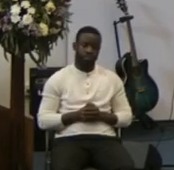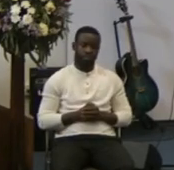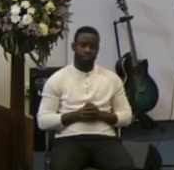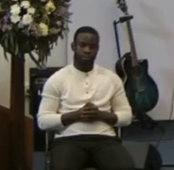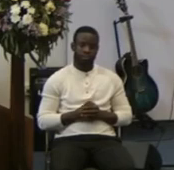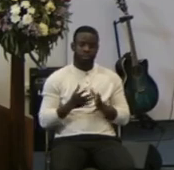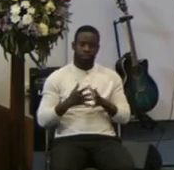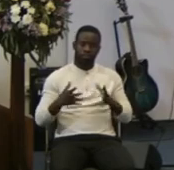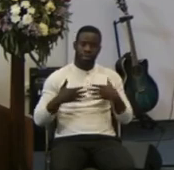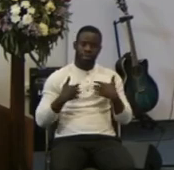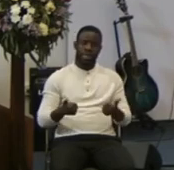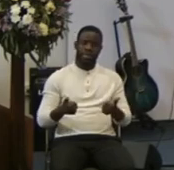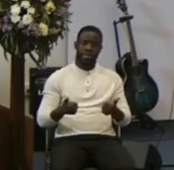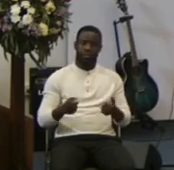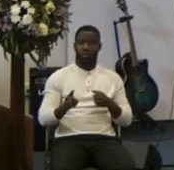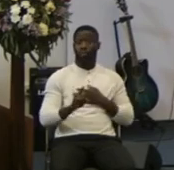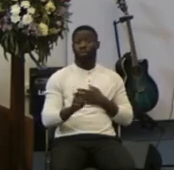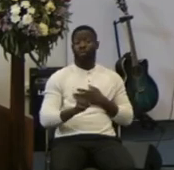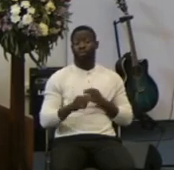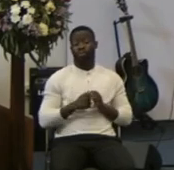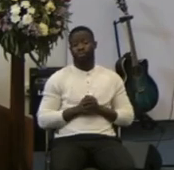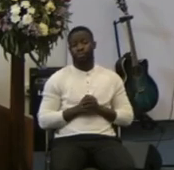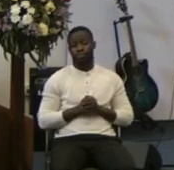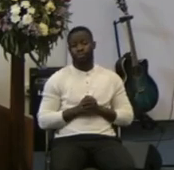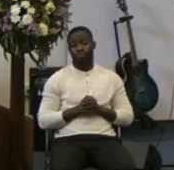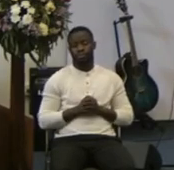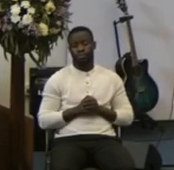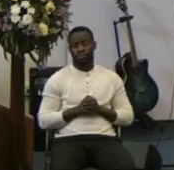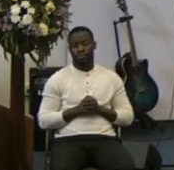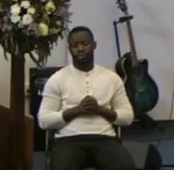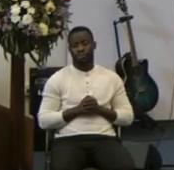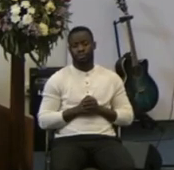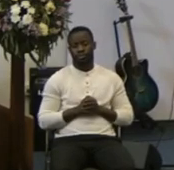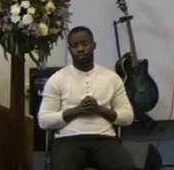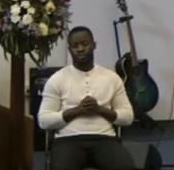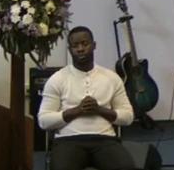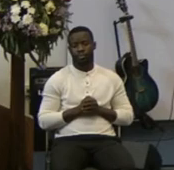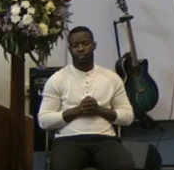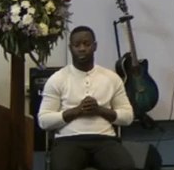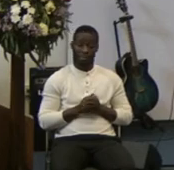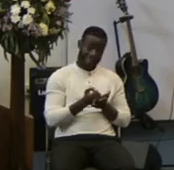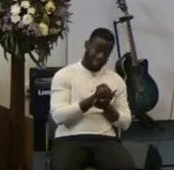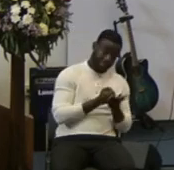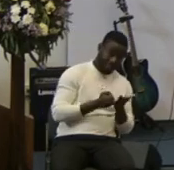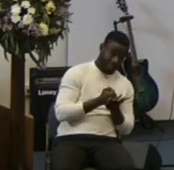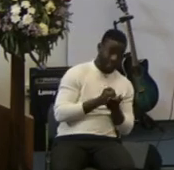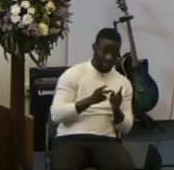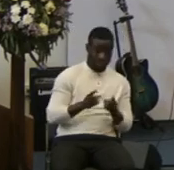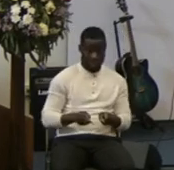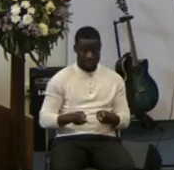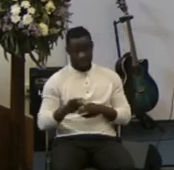the greatest healing, of course, is the healing from sin and death and